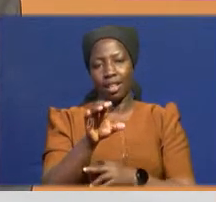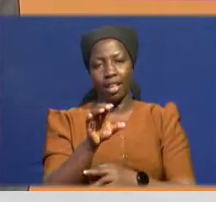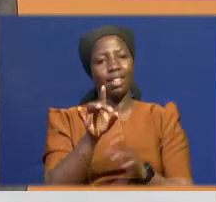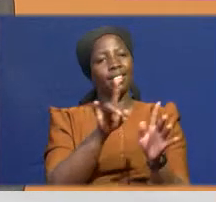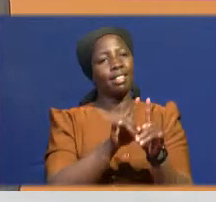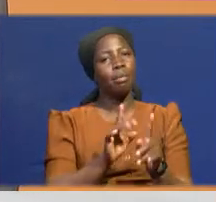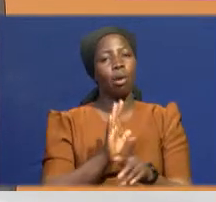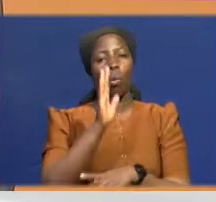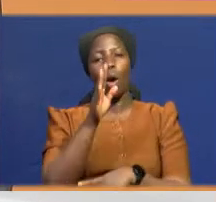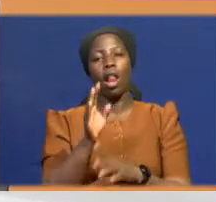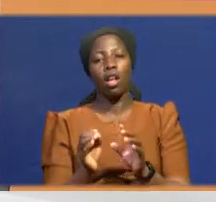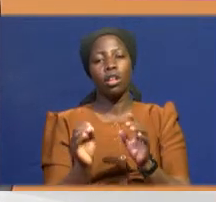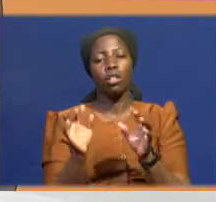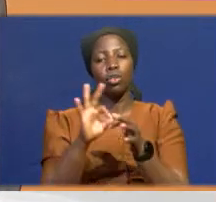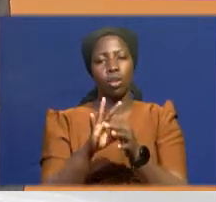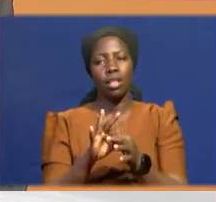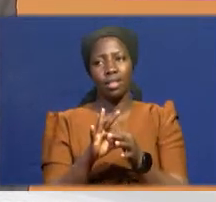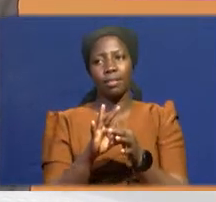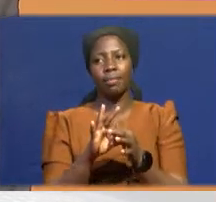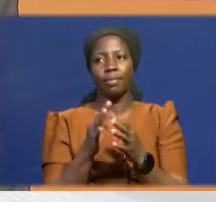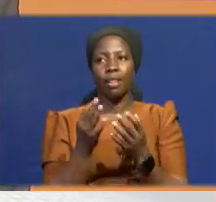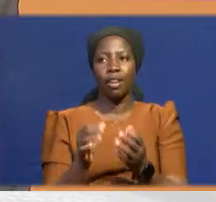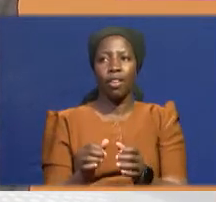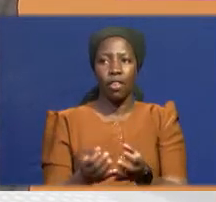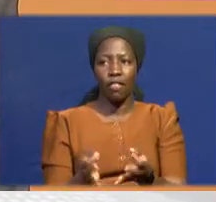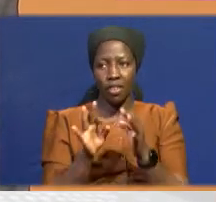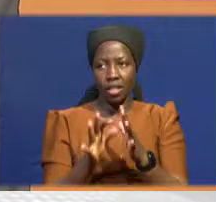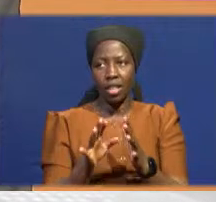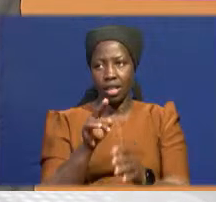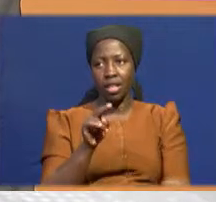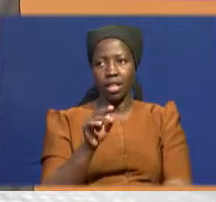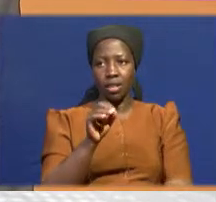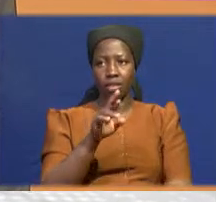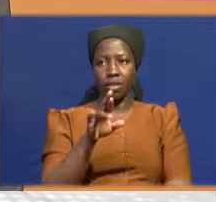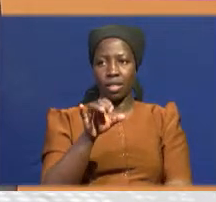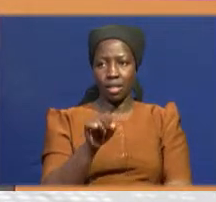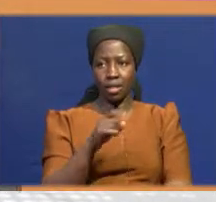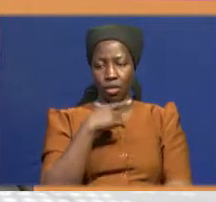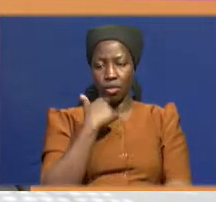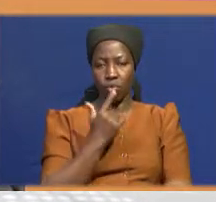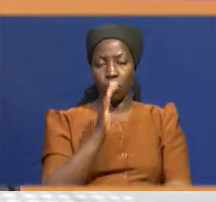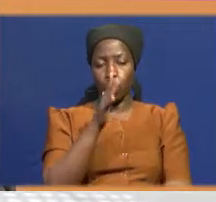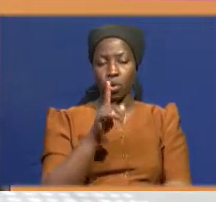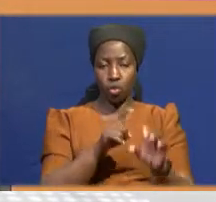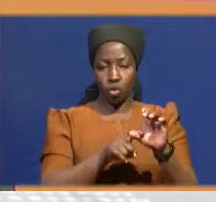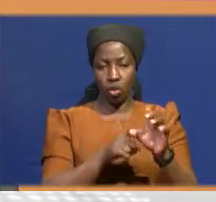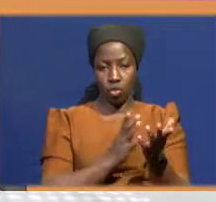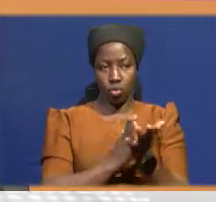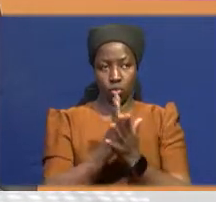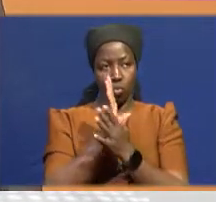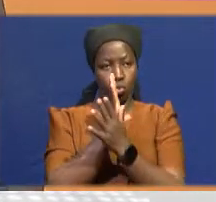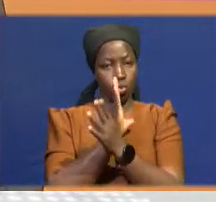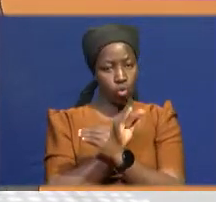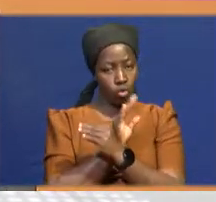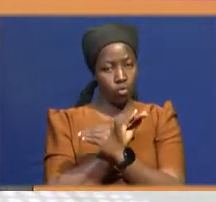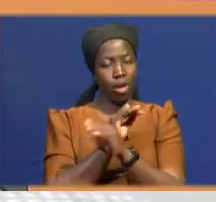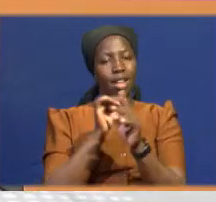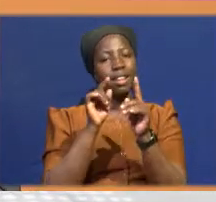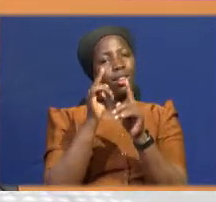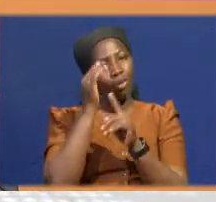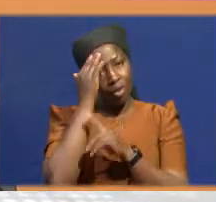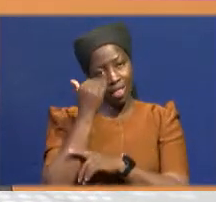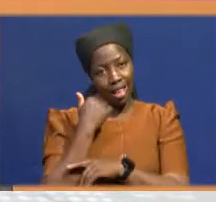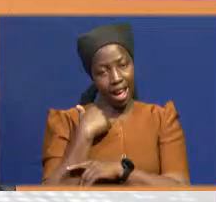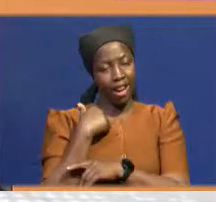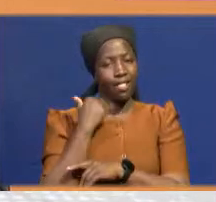Chief Safety Officer, Norris Ongalo, who's going to be joining us on Zoom also, because they're having a Heads of Department meeting, so it's easier for